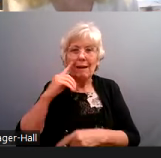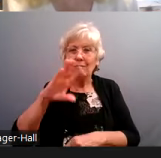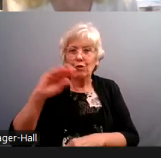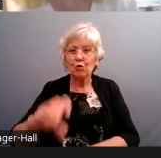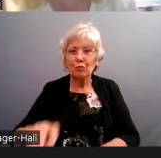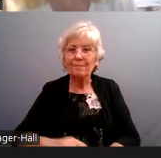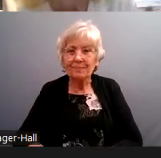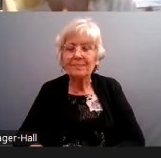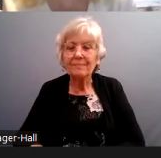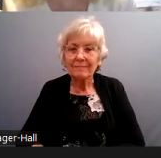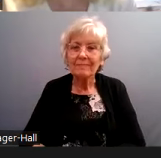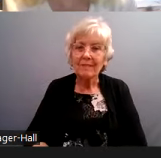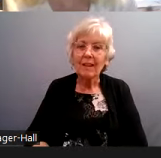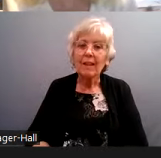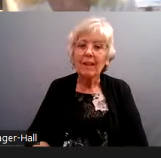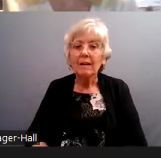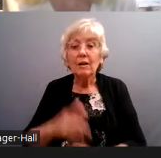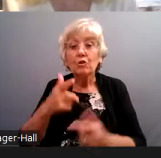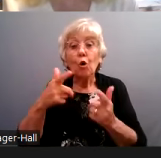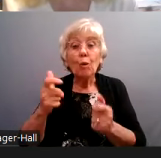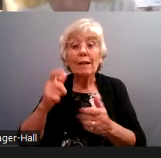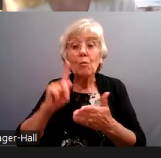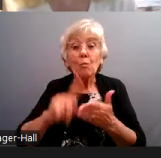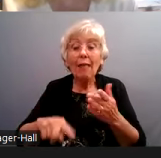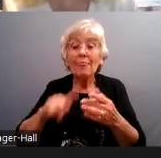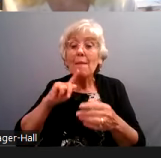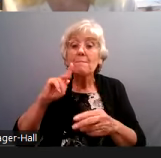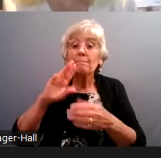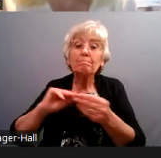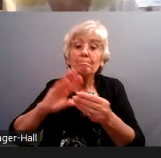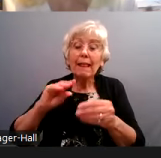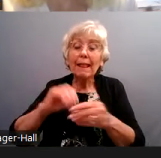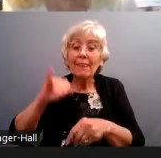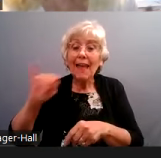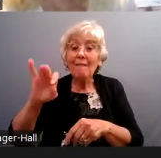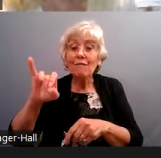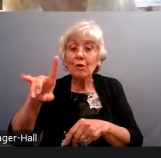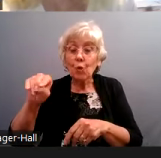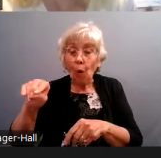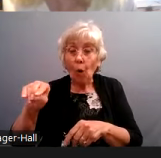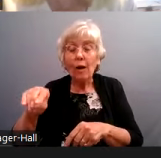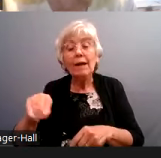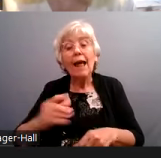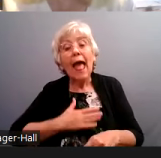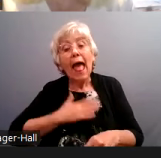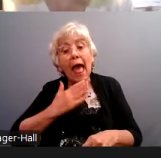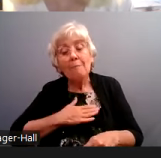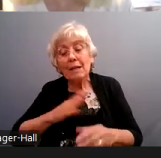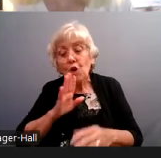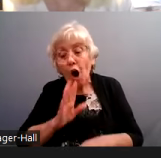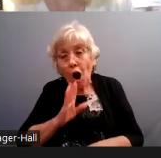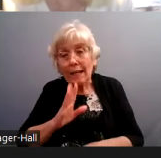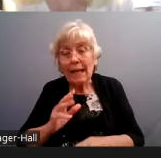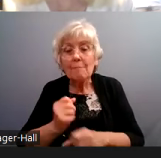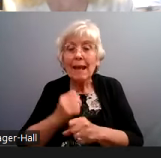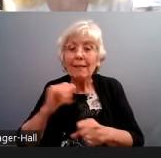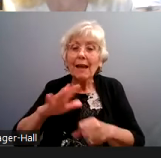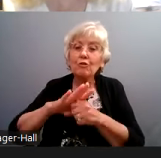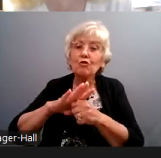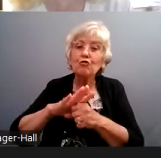quickly, what they were saying in that video is that being taught, happy talk and trying to make it stress-free